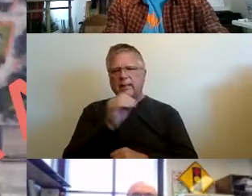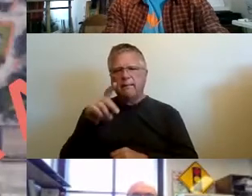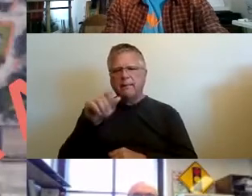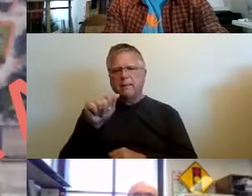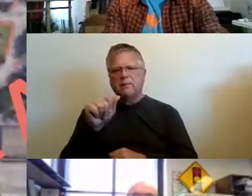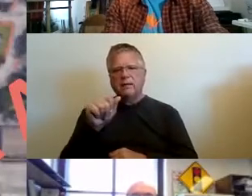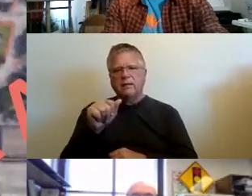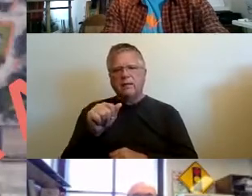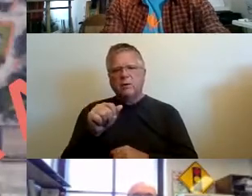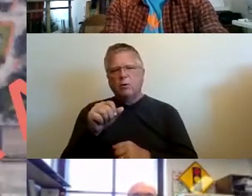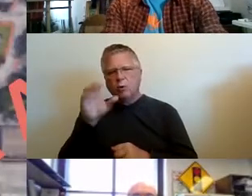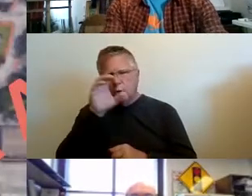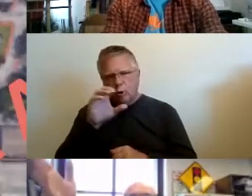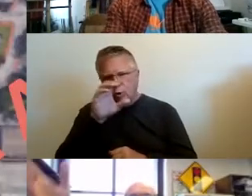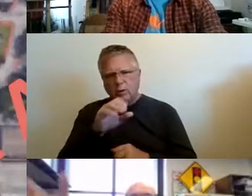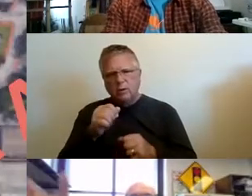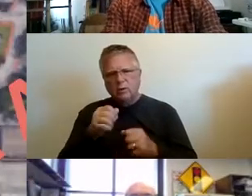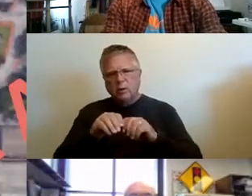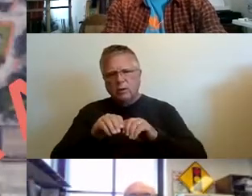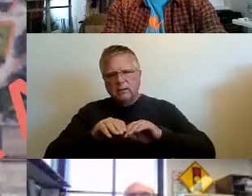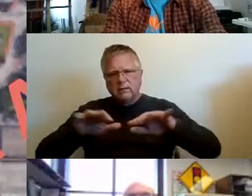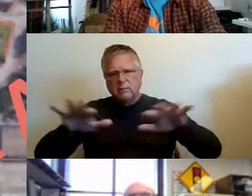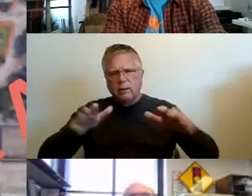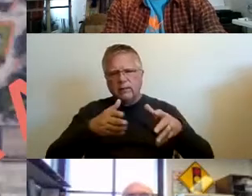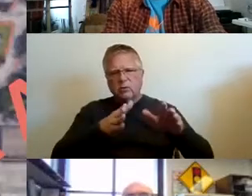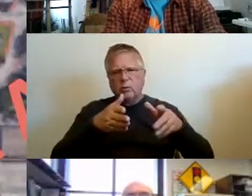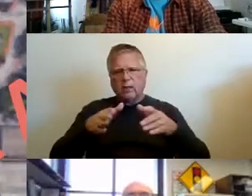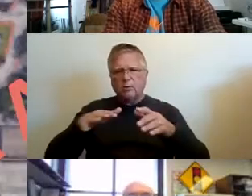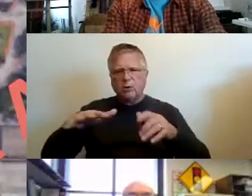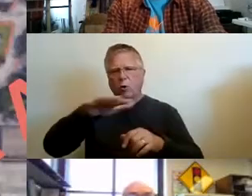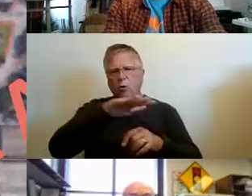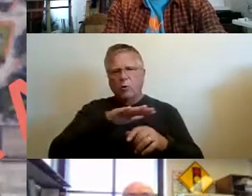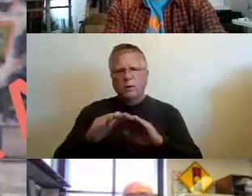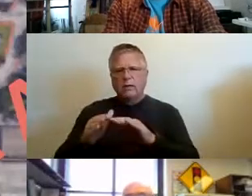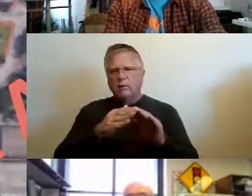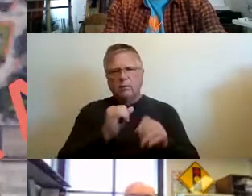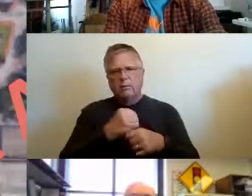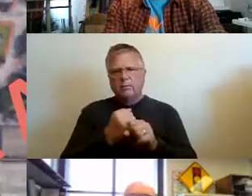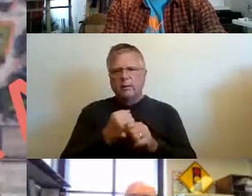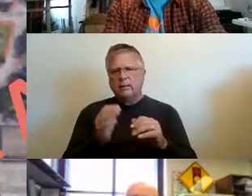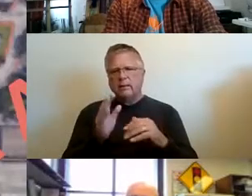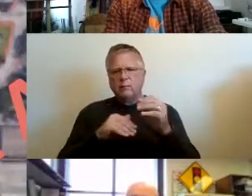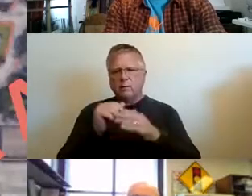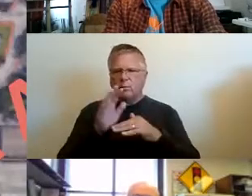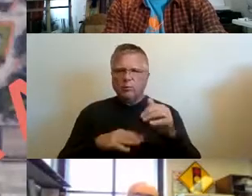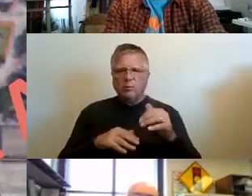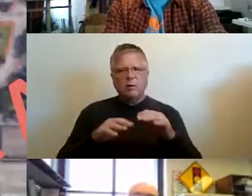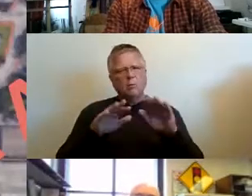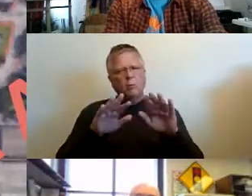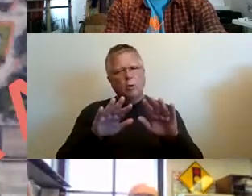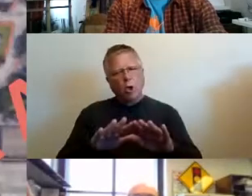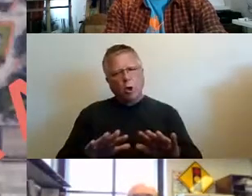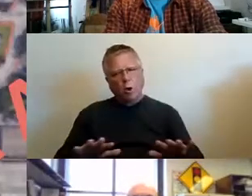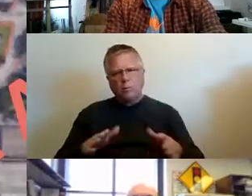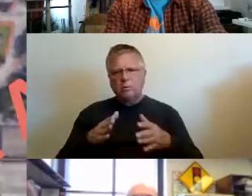Pennsylvania. We're looking to spread those routes throughout the neighborhood, really calm traffic, make them more comfortable streets, in a